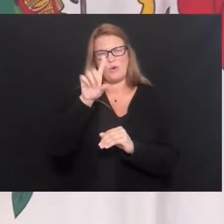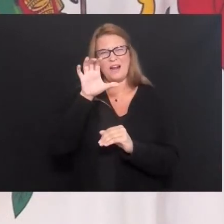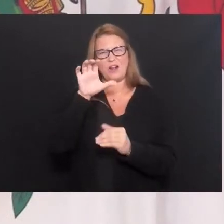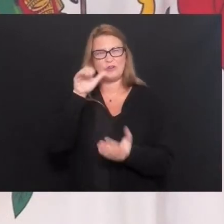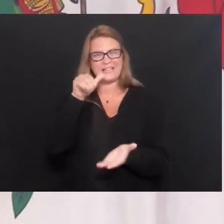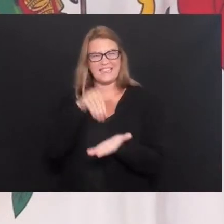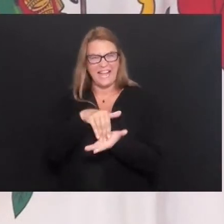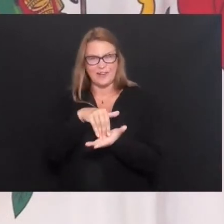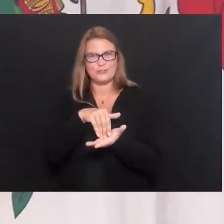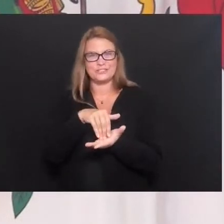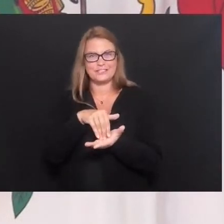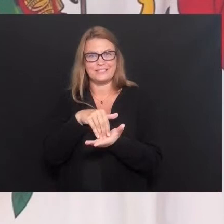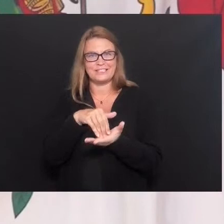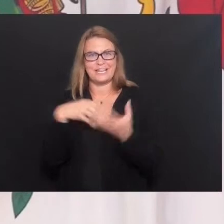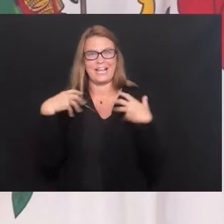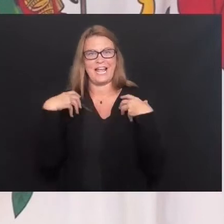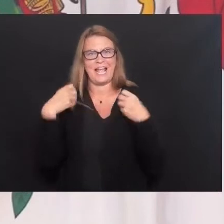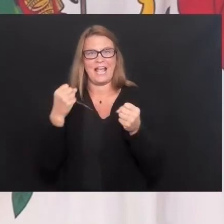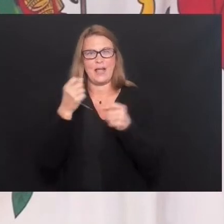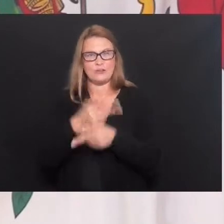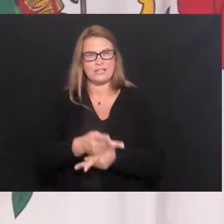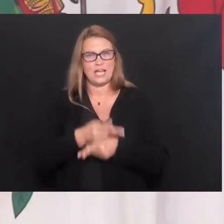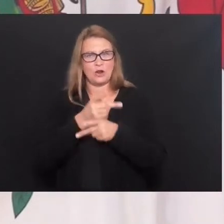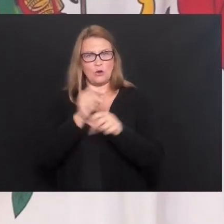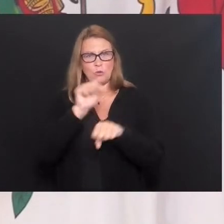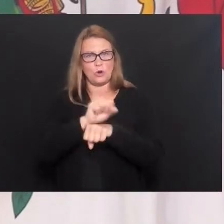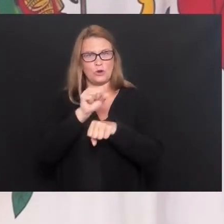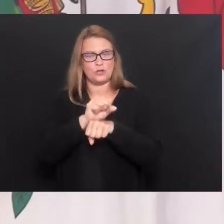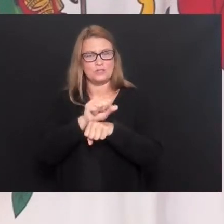100,000 healthcare workers in this world.